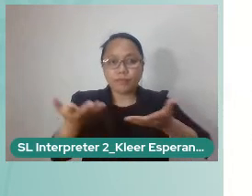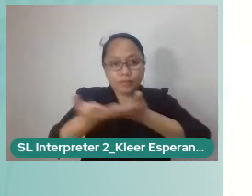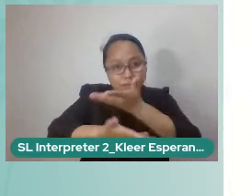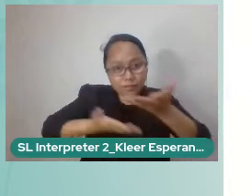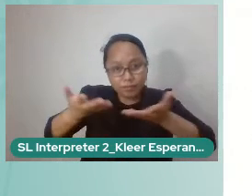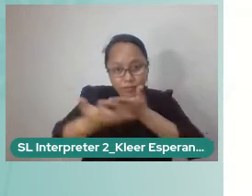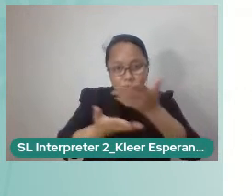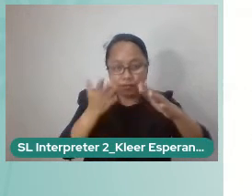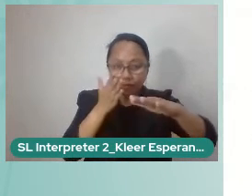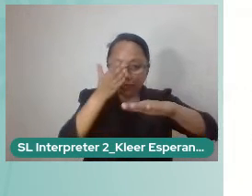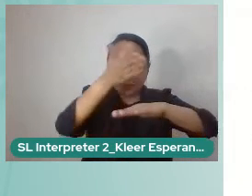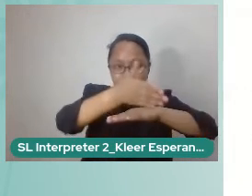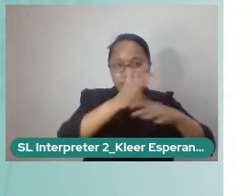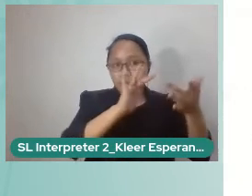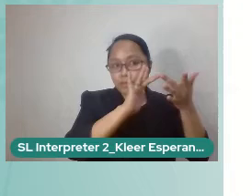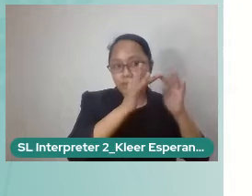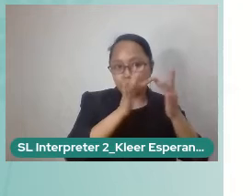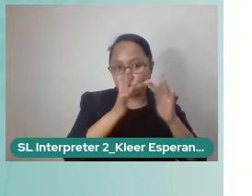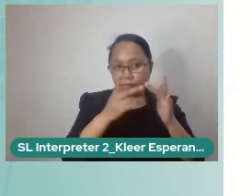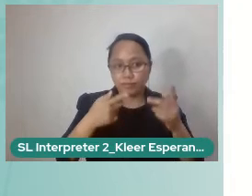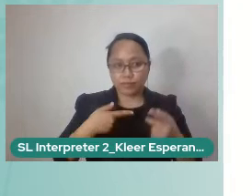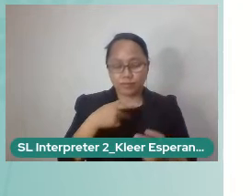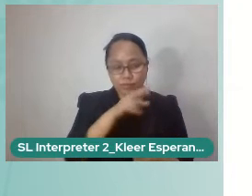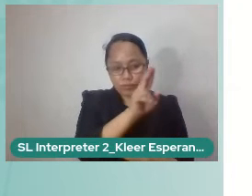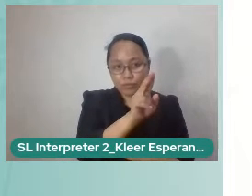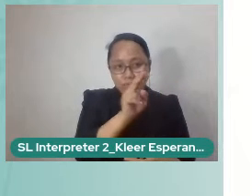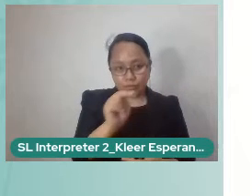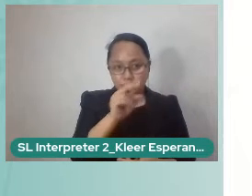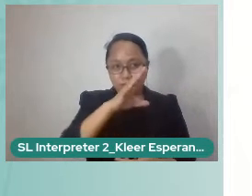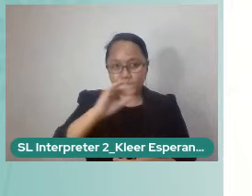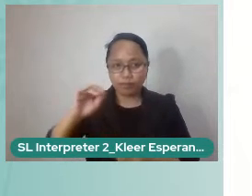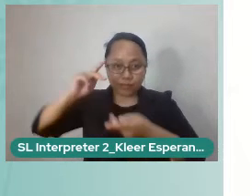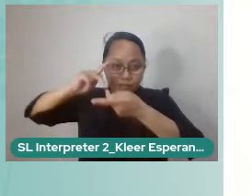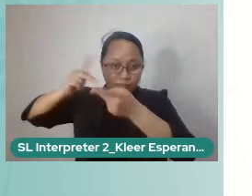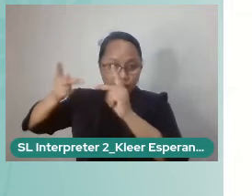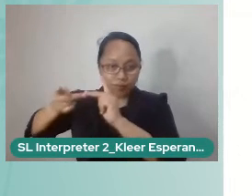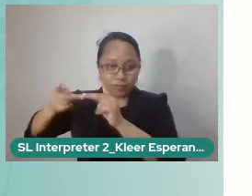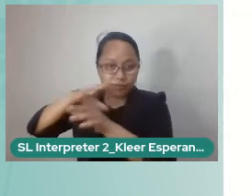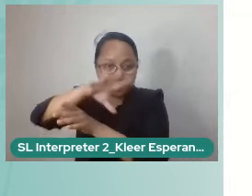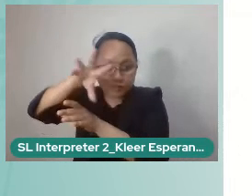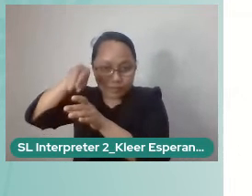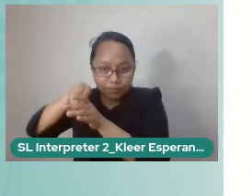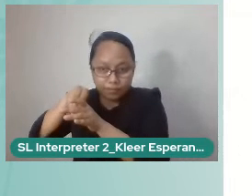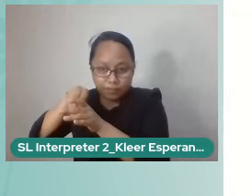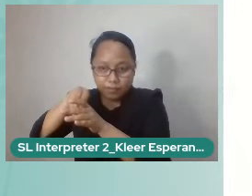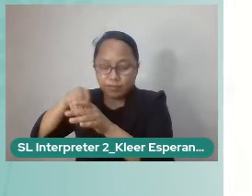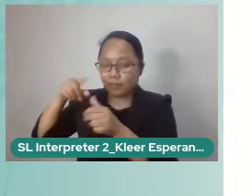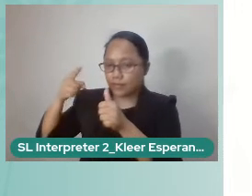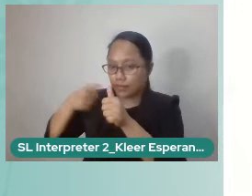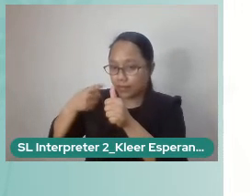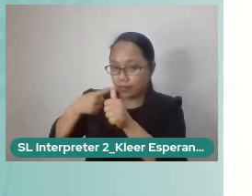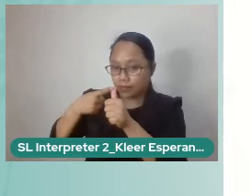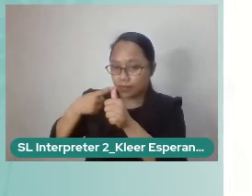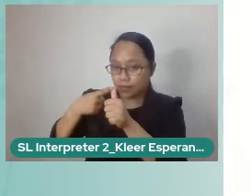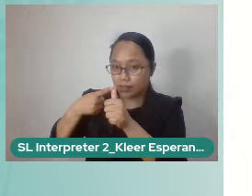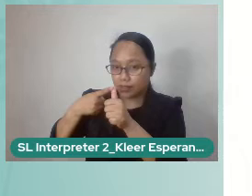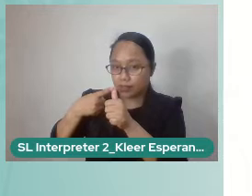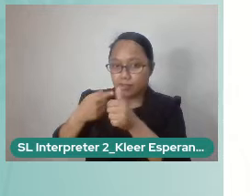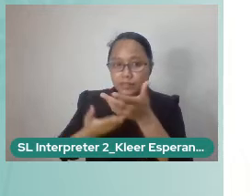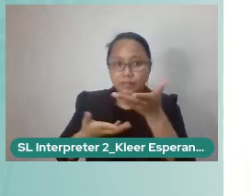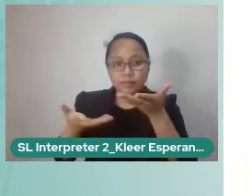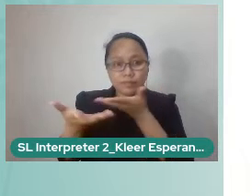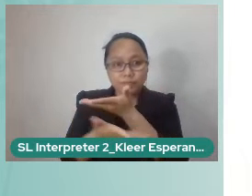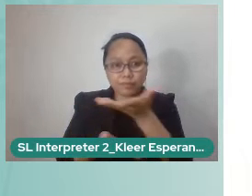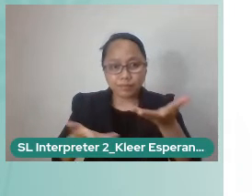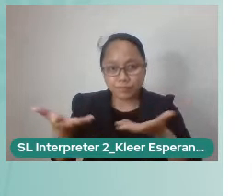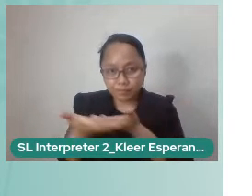say that it's not to be done alone. No woman should suffer alone. No community stakeholder should be working in isolation,